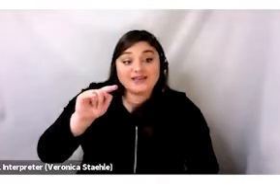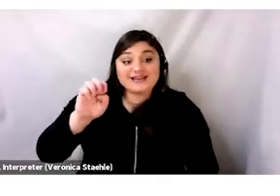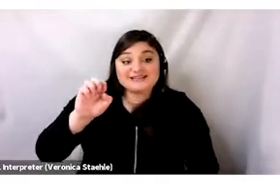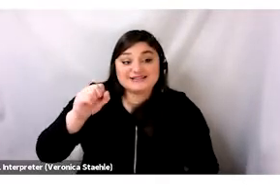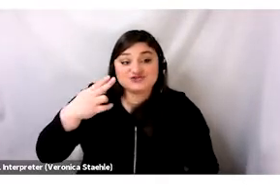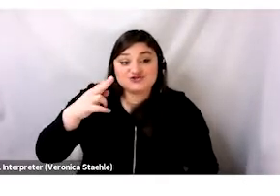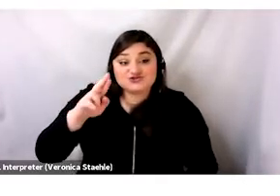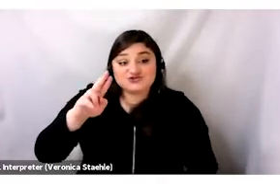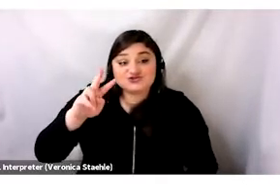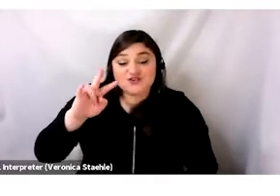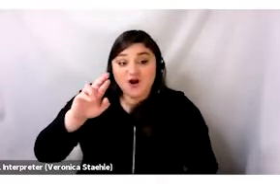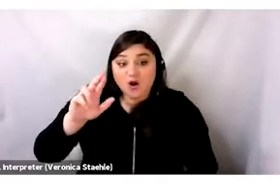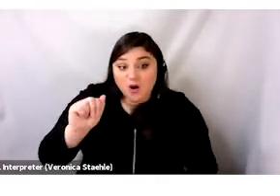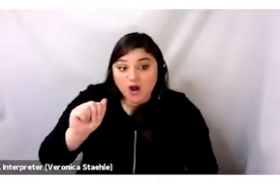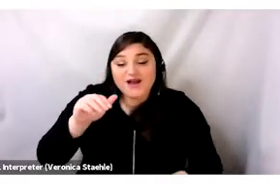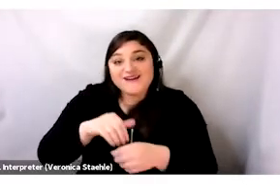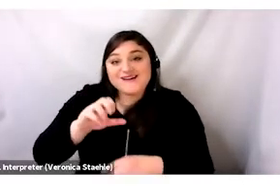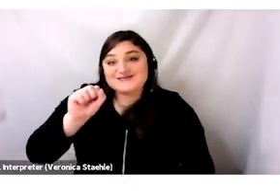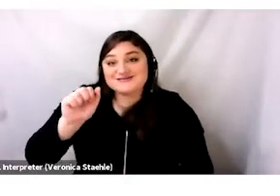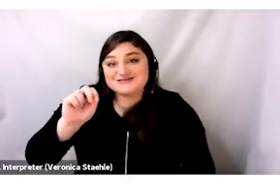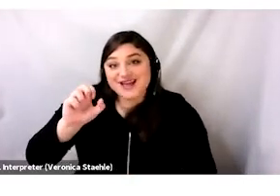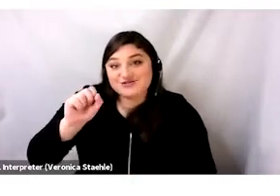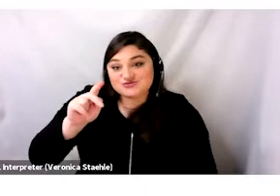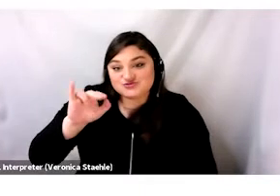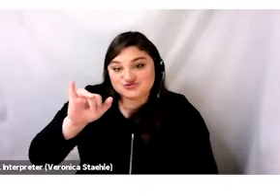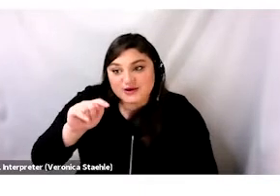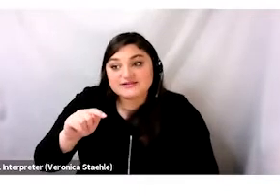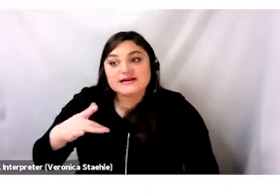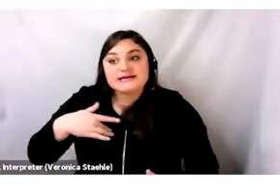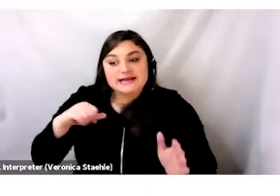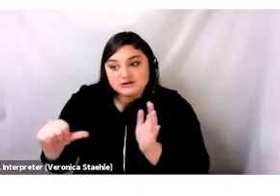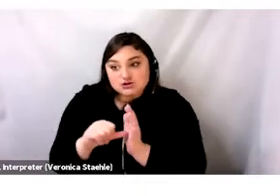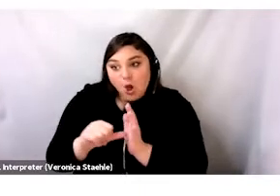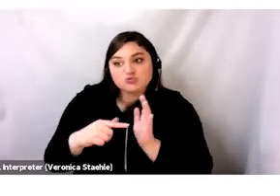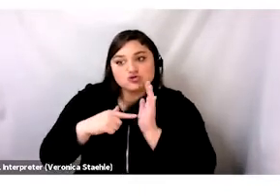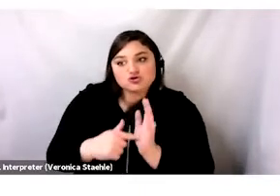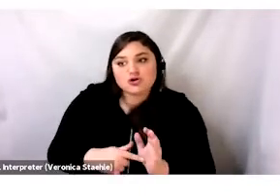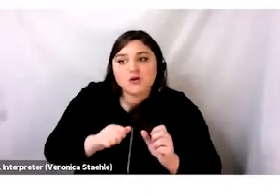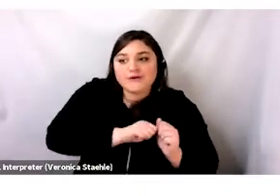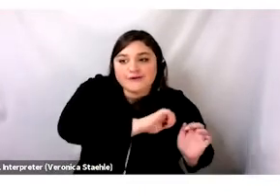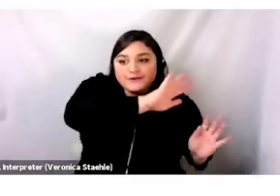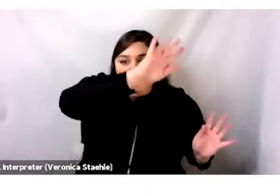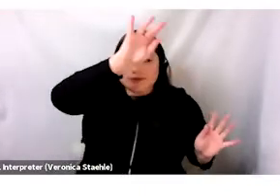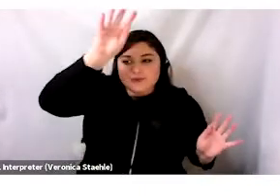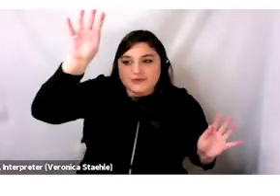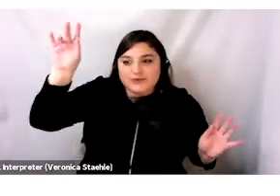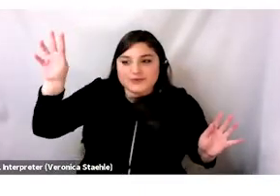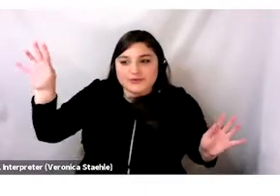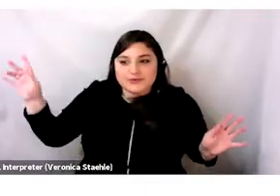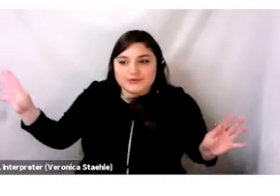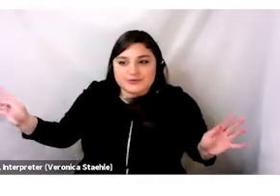hands, and those hands are helping hands. They symbolize loving action to alleviate